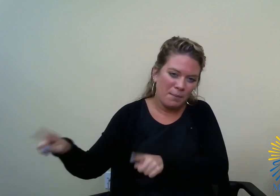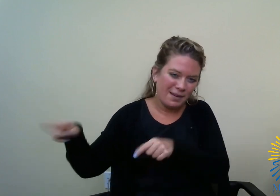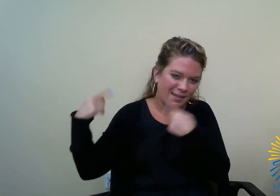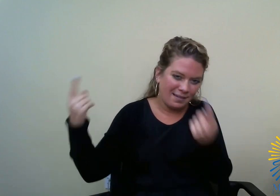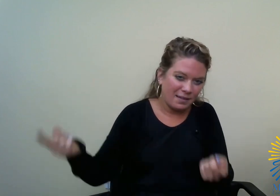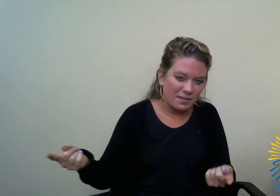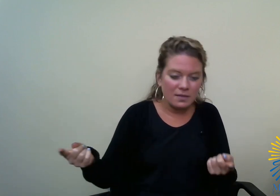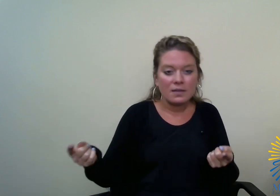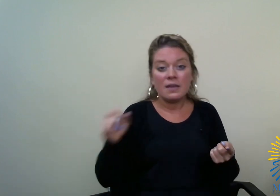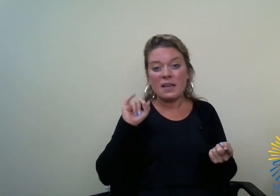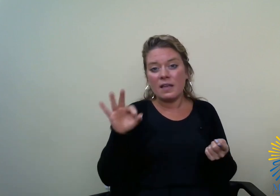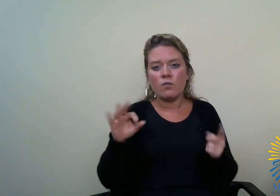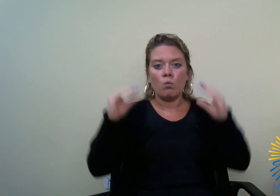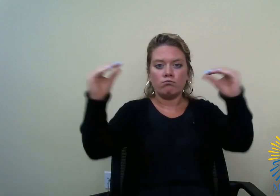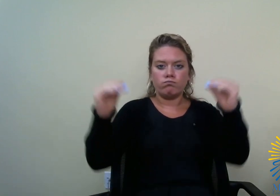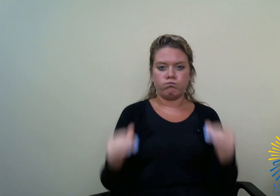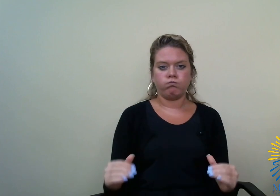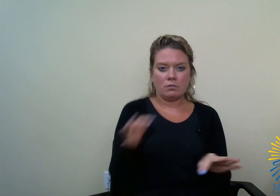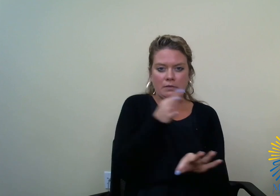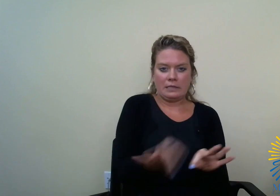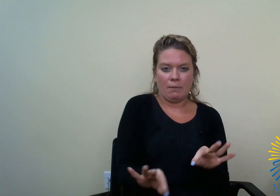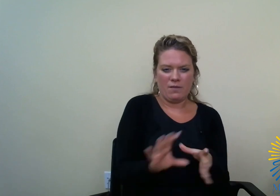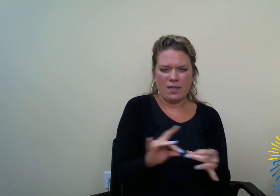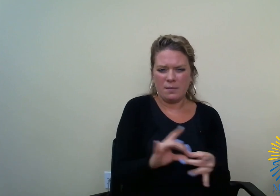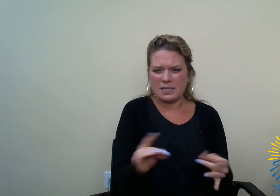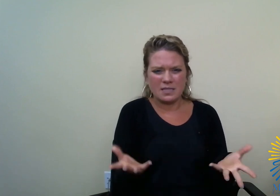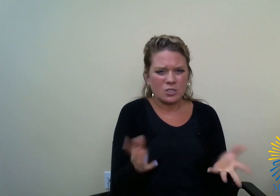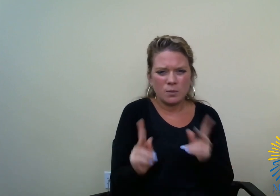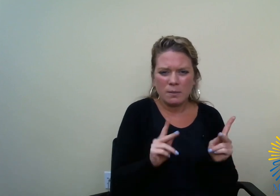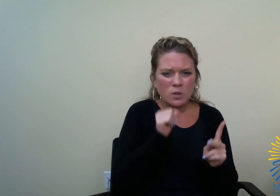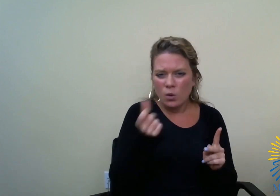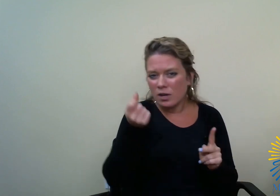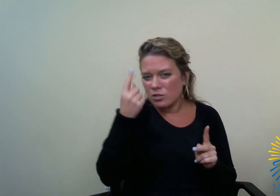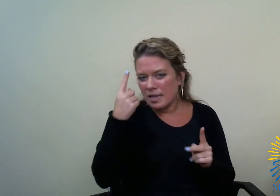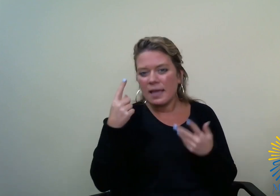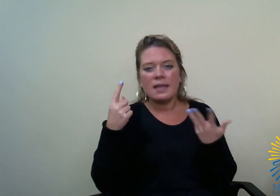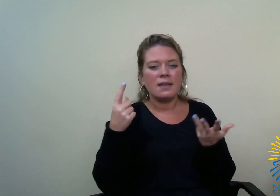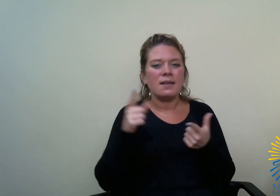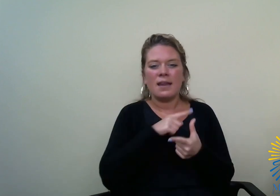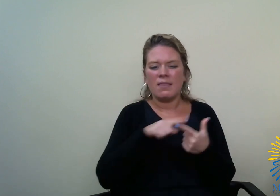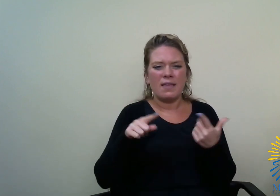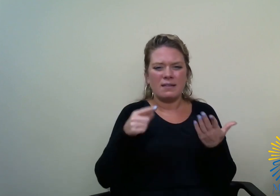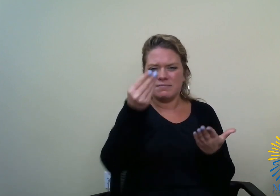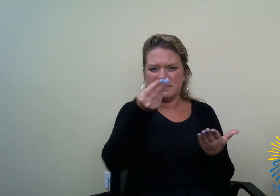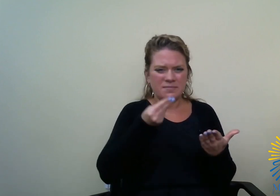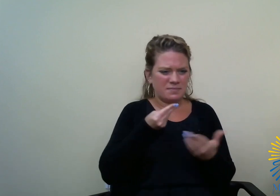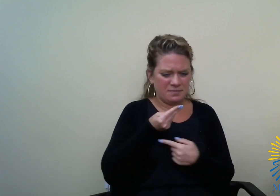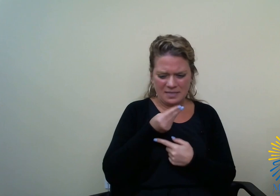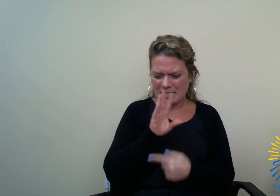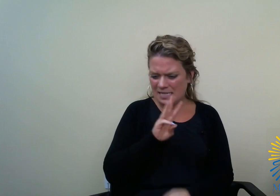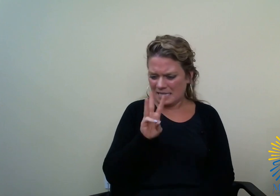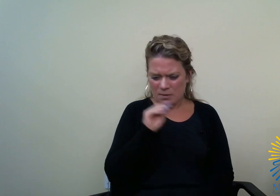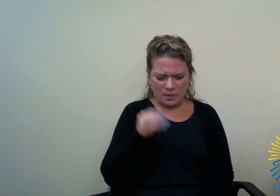You oversimplify the message sometimes, and people don't understand. They don't know any better. And then people get this piece of information like